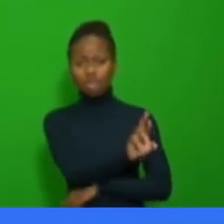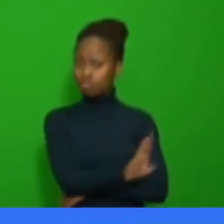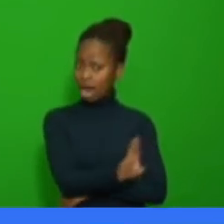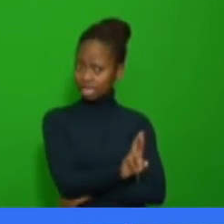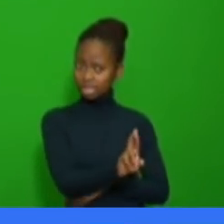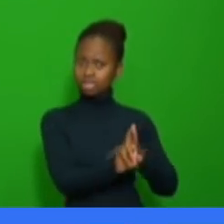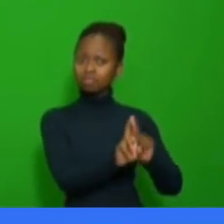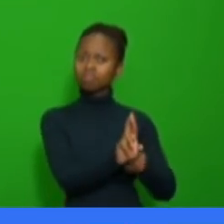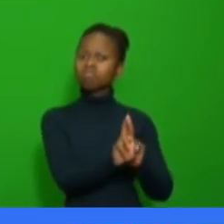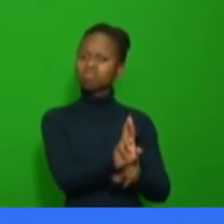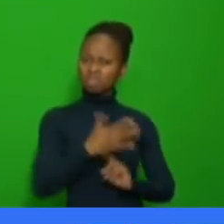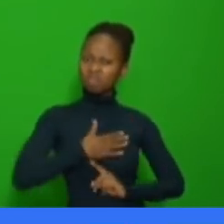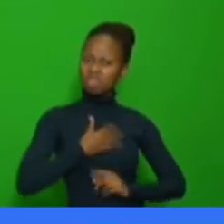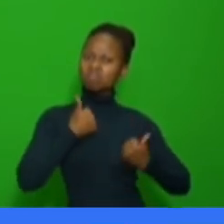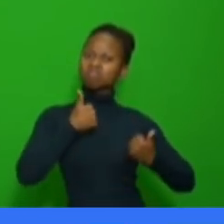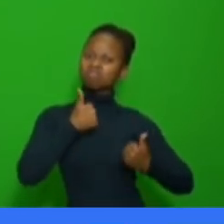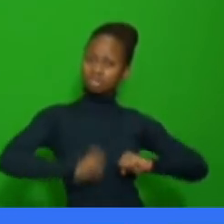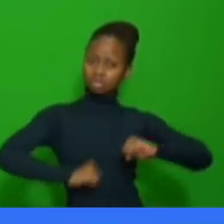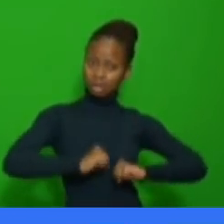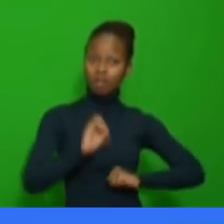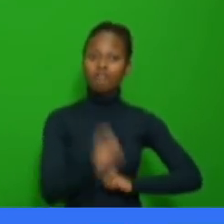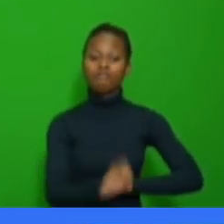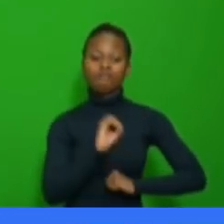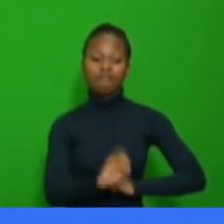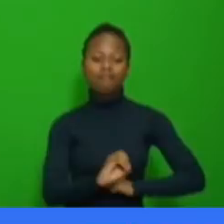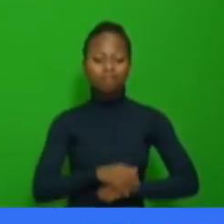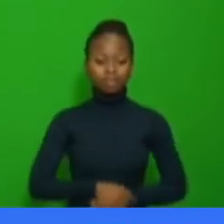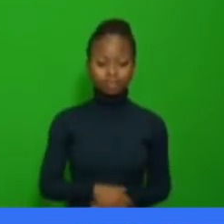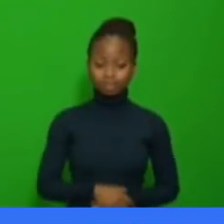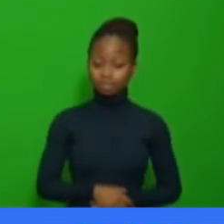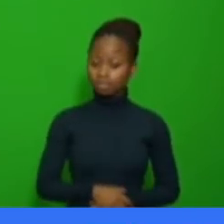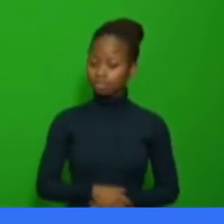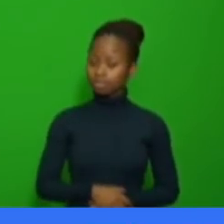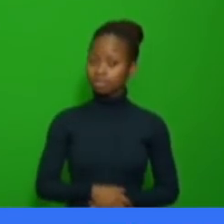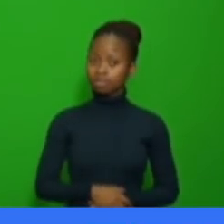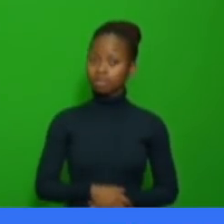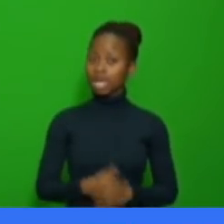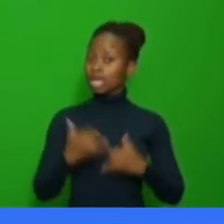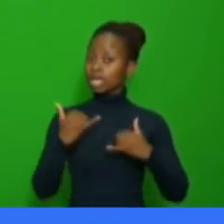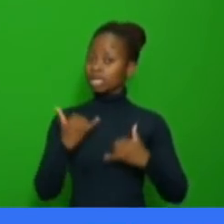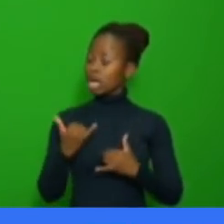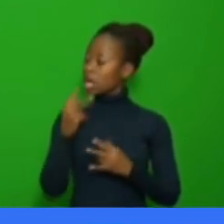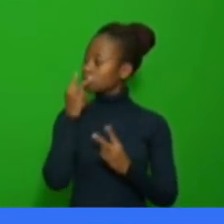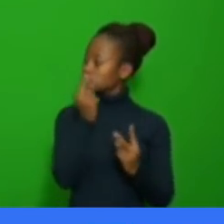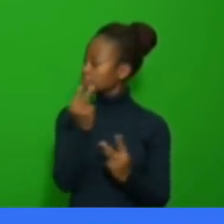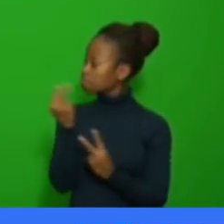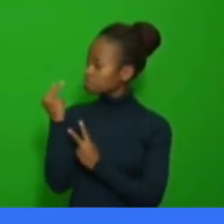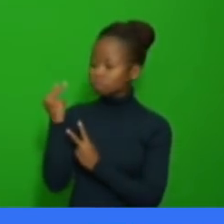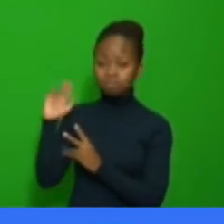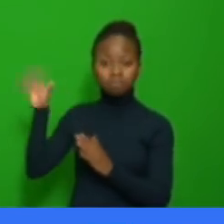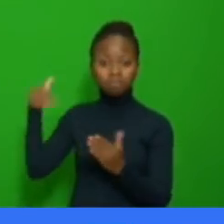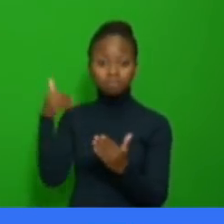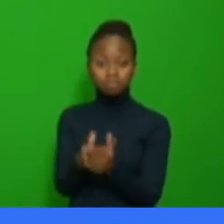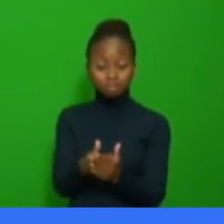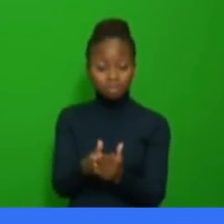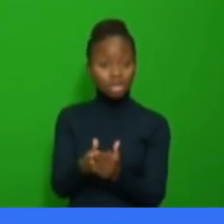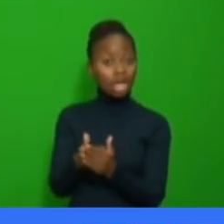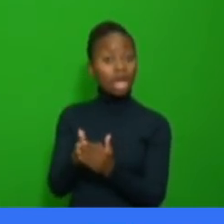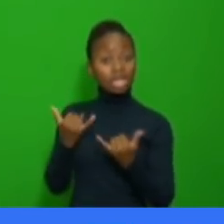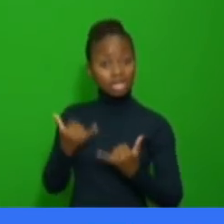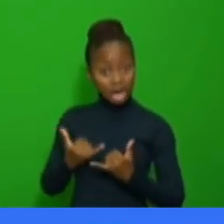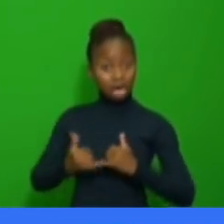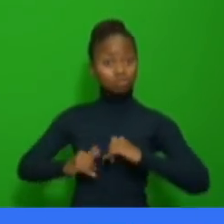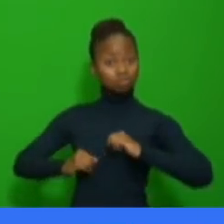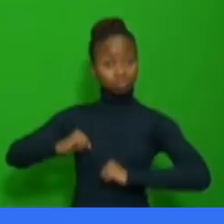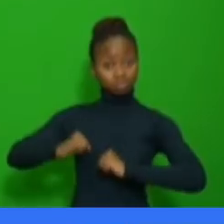slightly undervalued. Based on recent short-term indicators and negative growth in